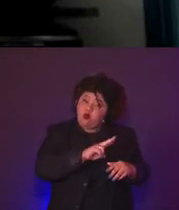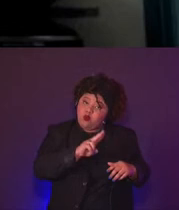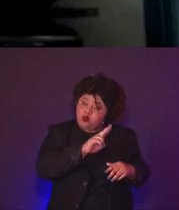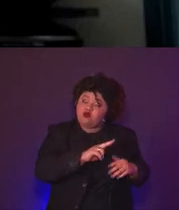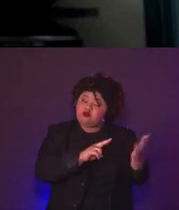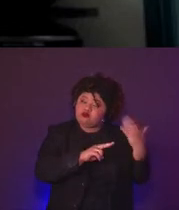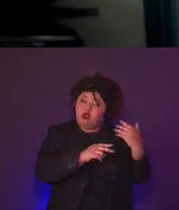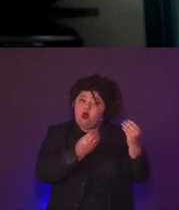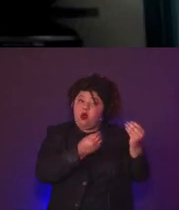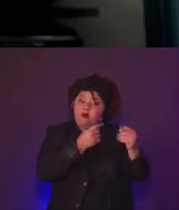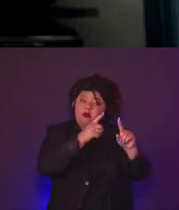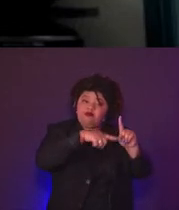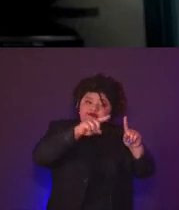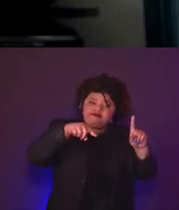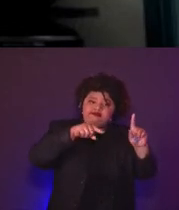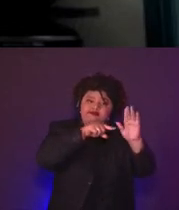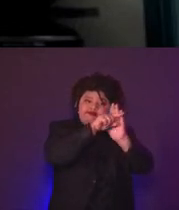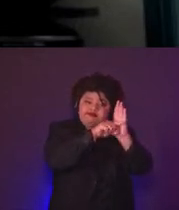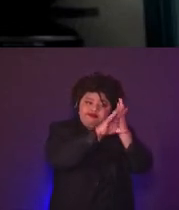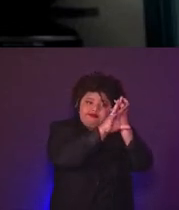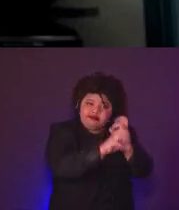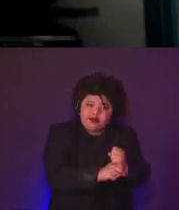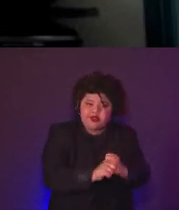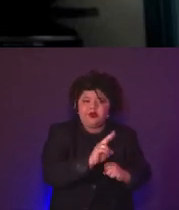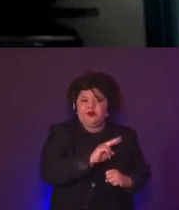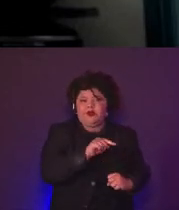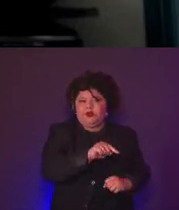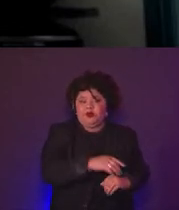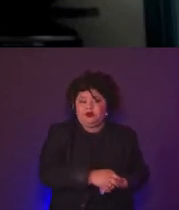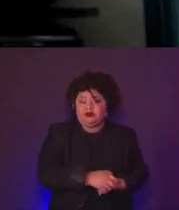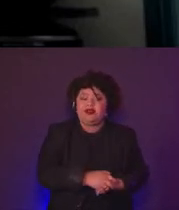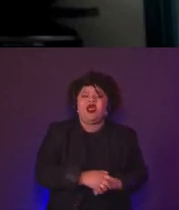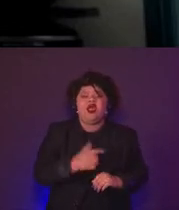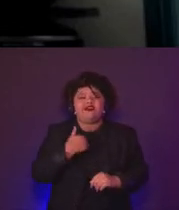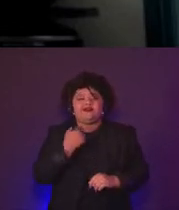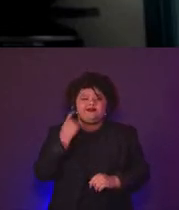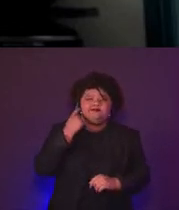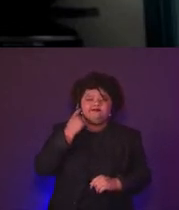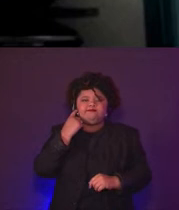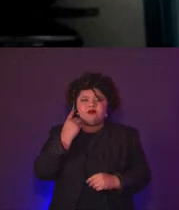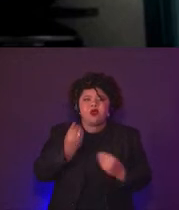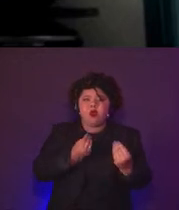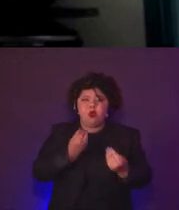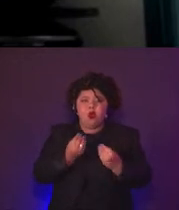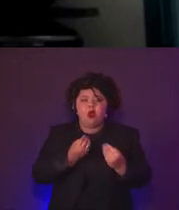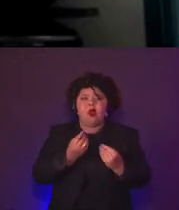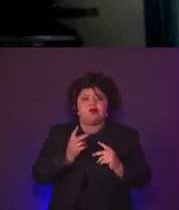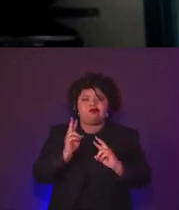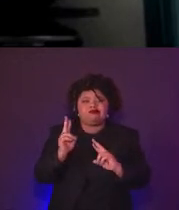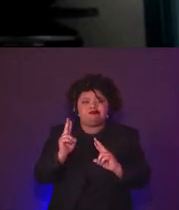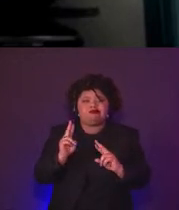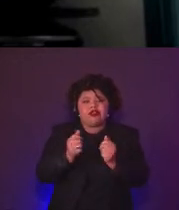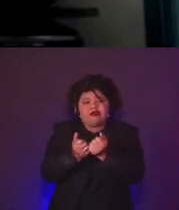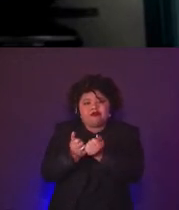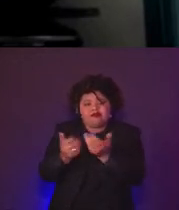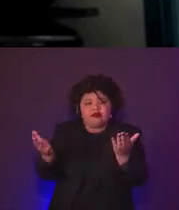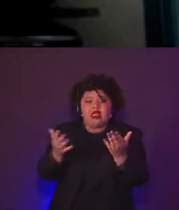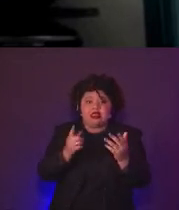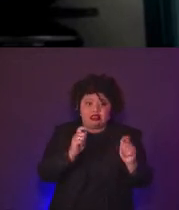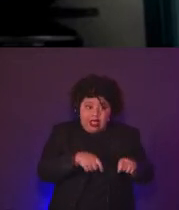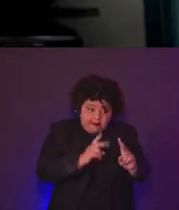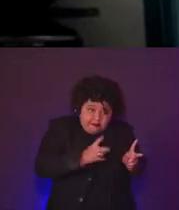we would be able to run this program on the inquirer's computer. Well, it turned out the computer wasn't big